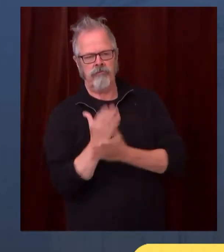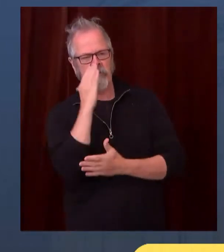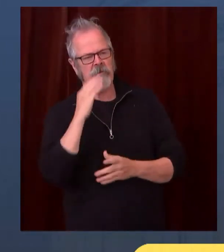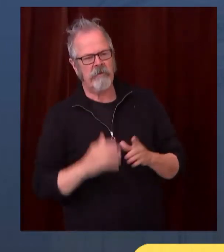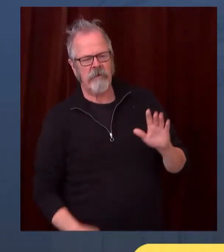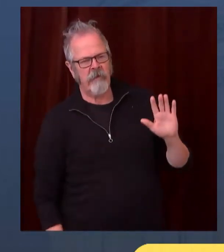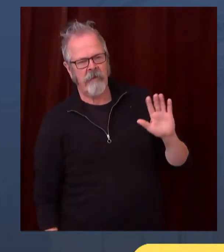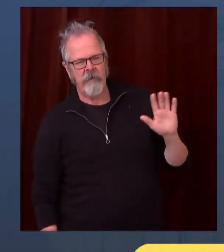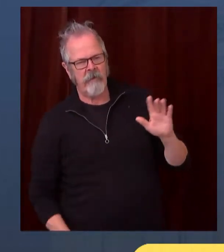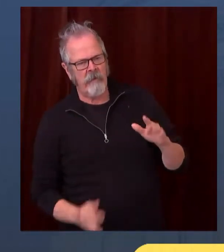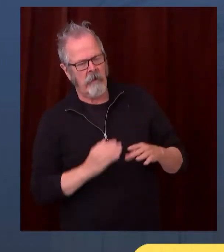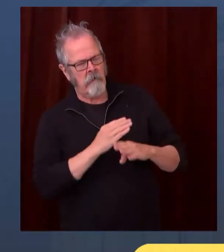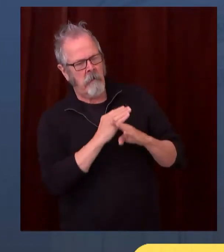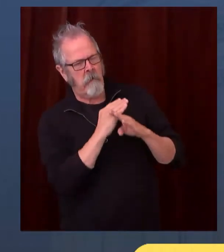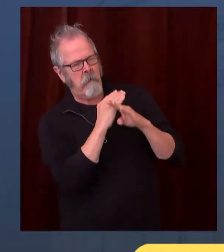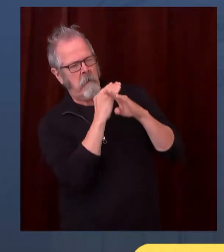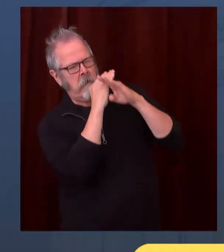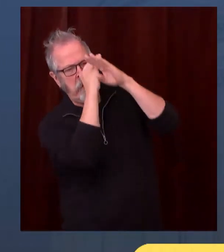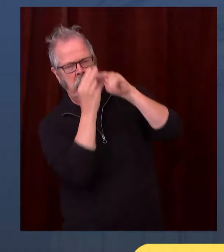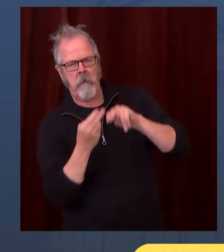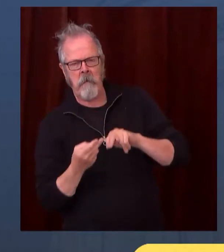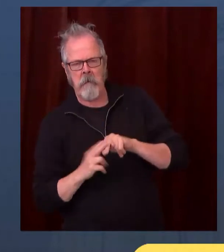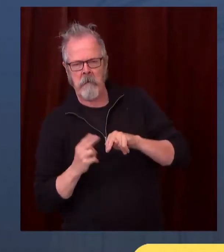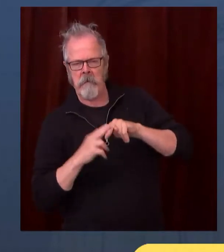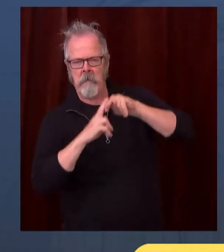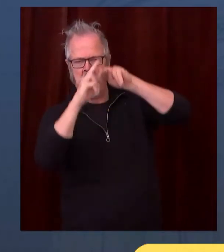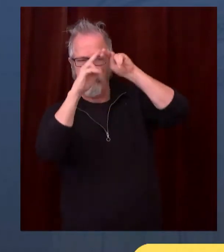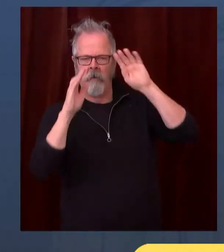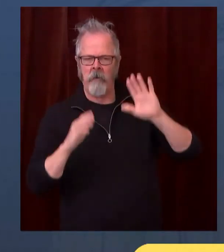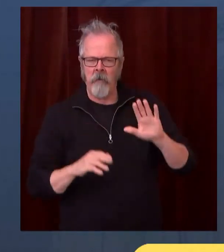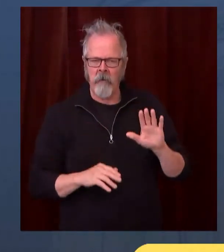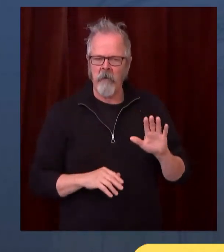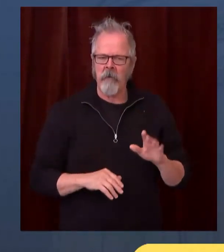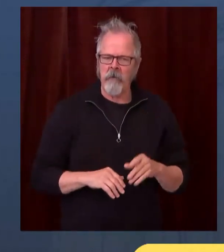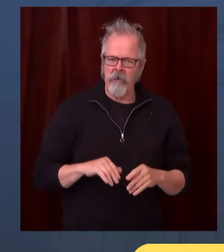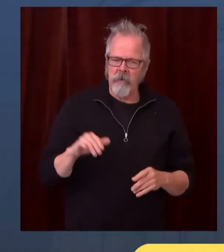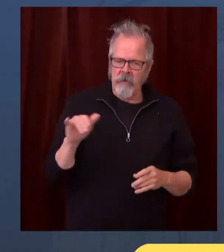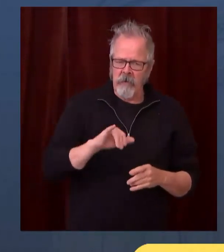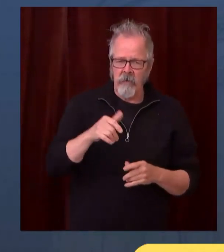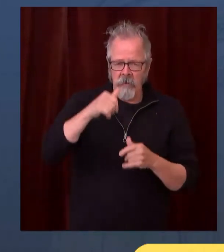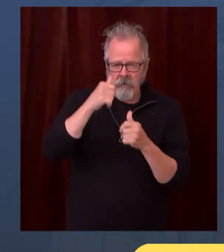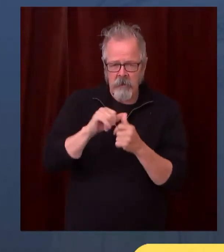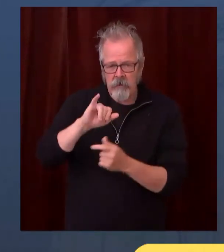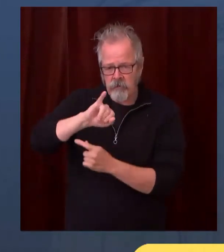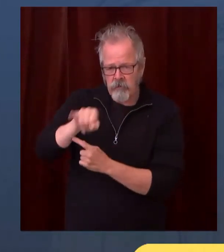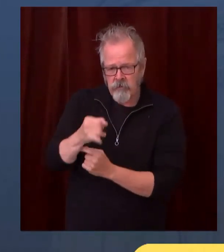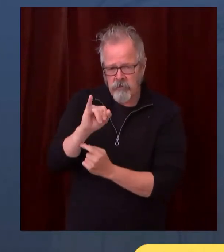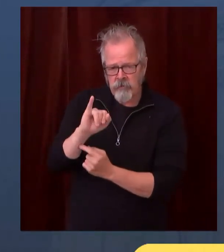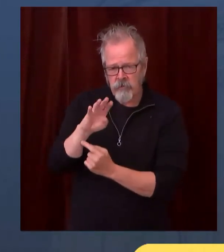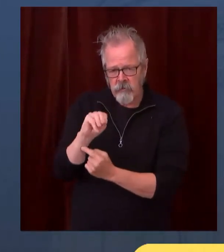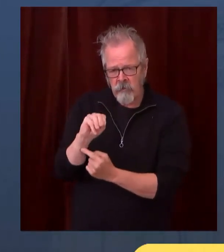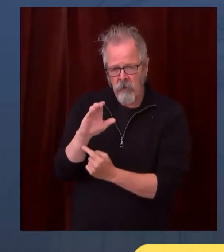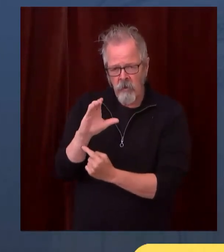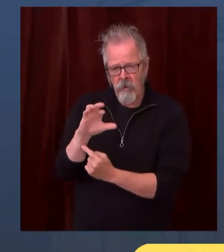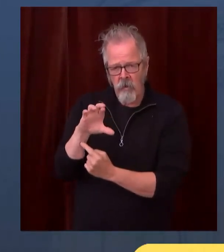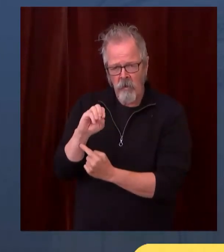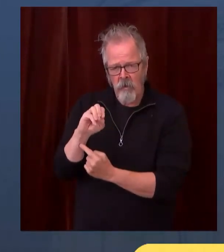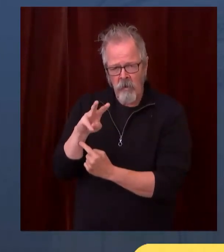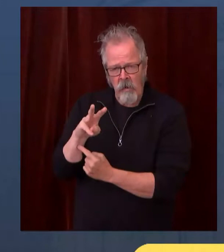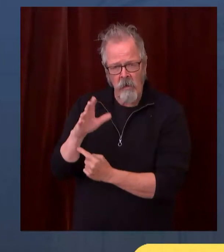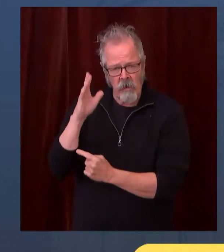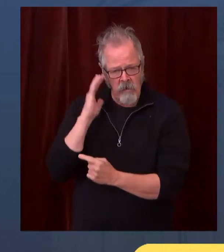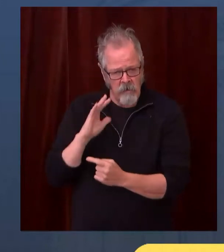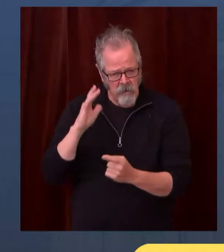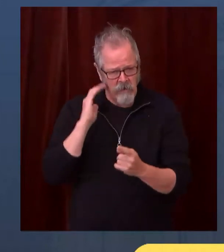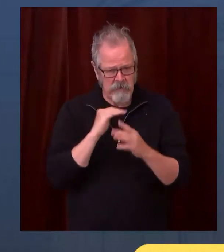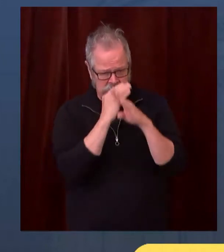eras. So our nation needs to restore the Voting Rights Act. We need to do everything we can in the meantime